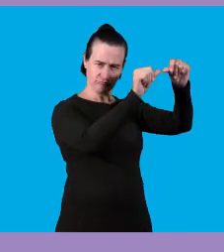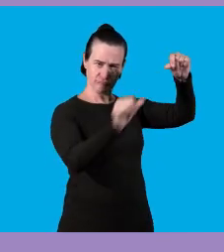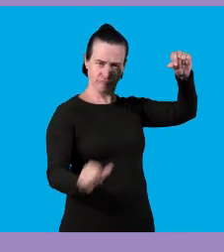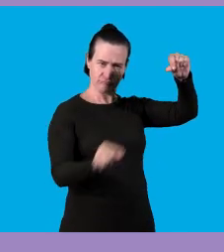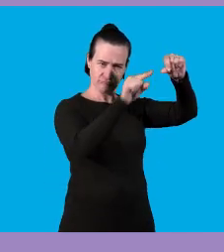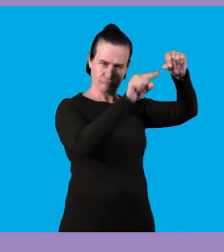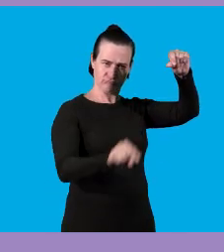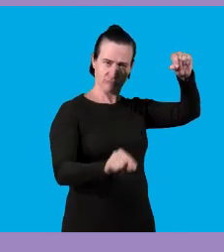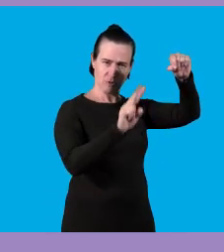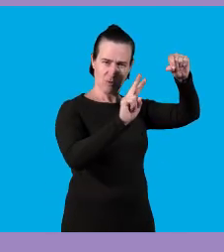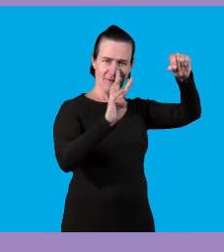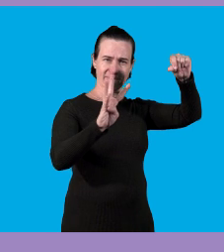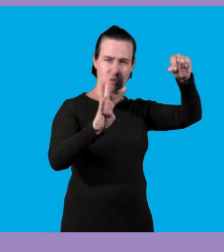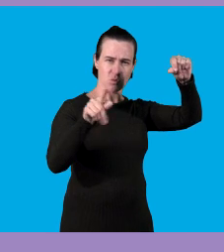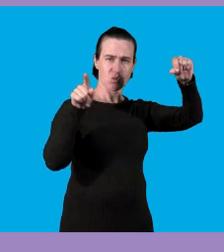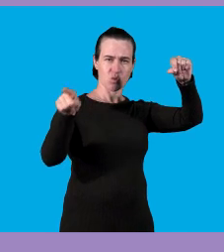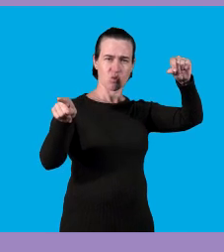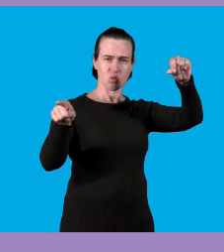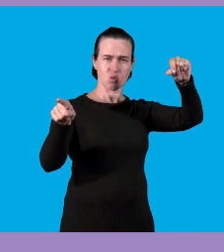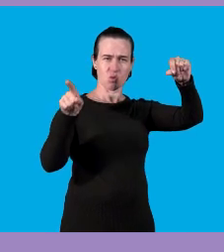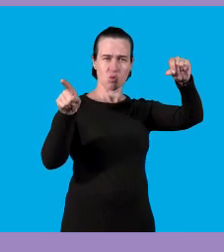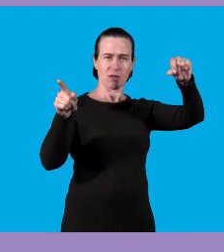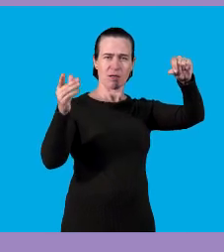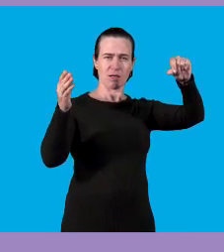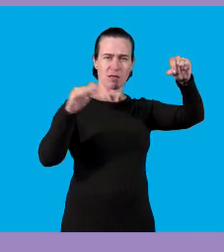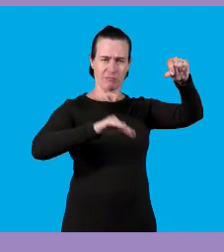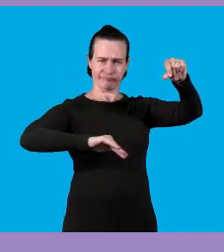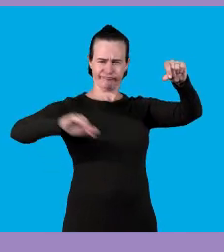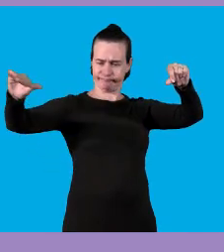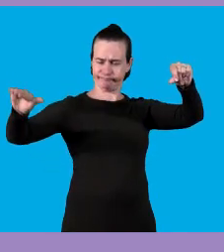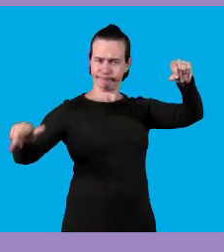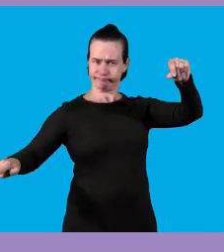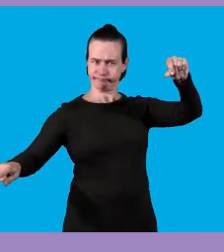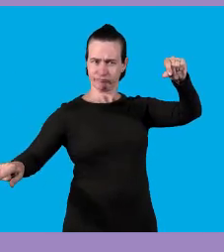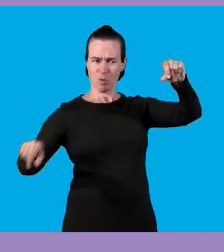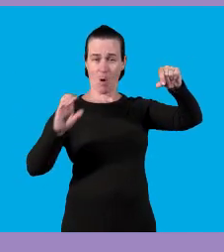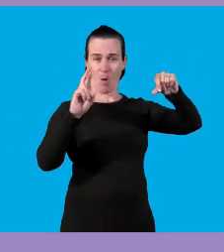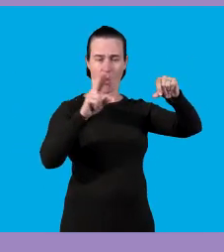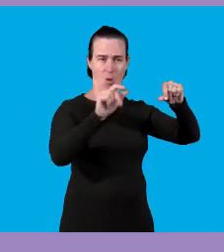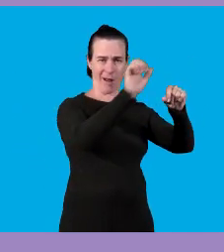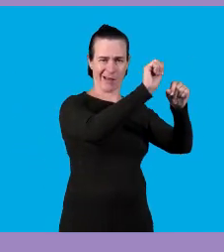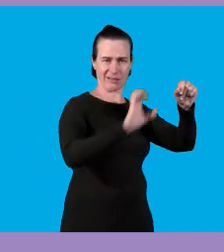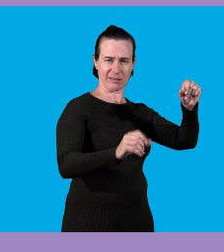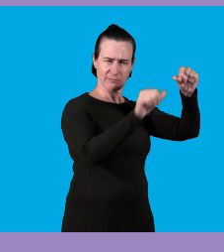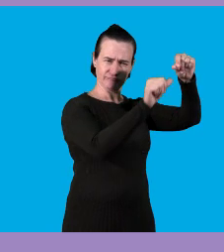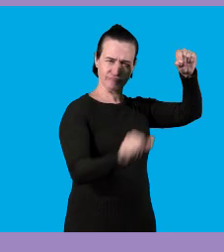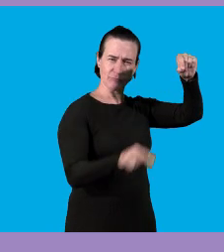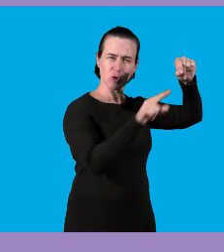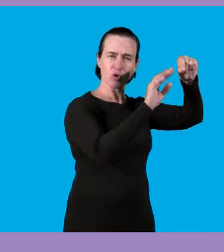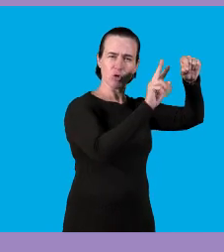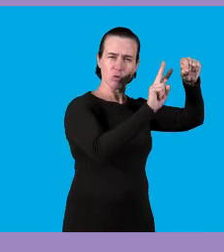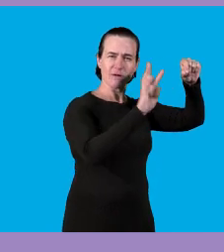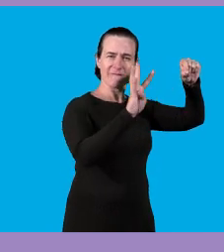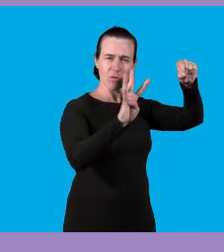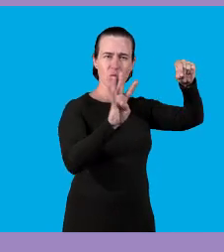is a relation between that side and that side. And there is a relationship as well in the